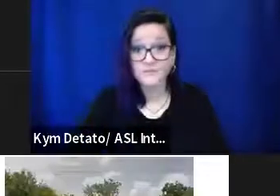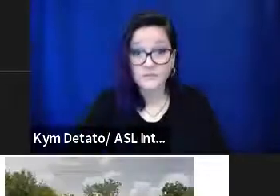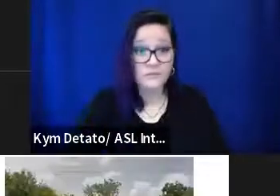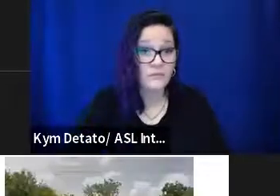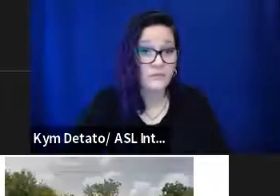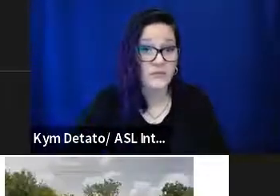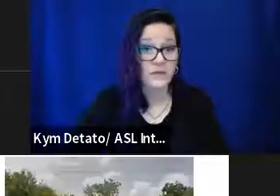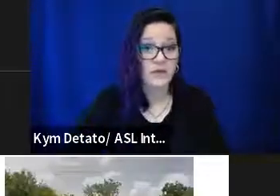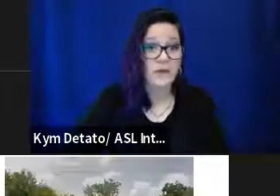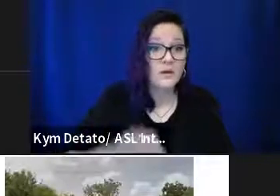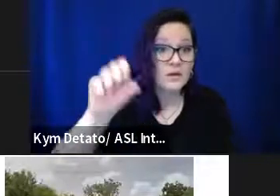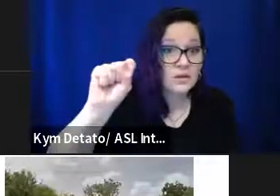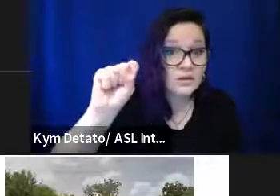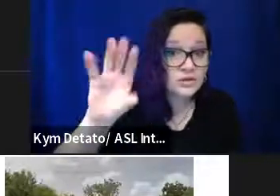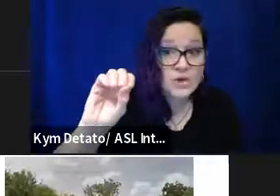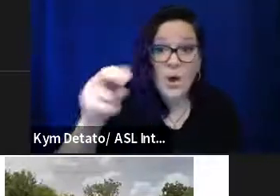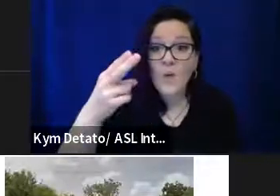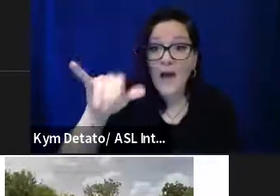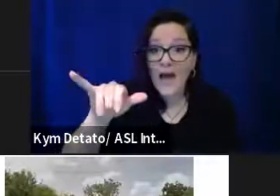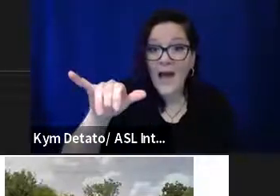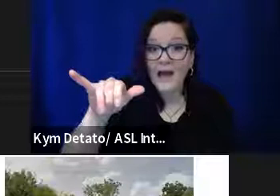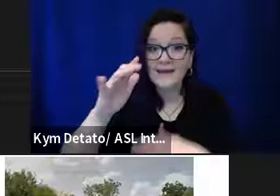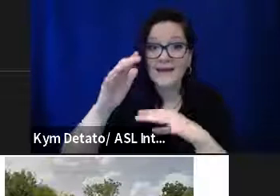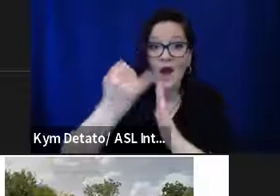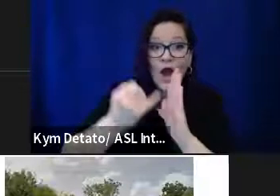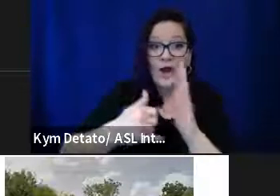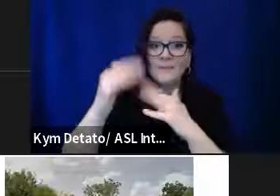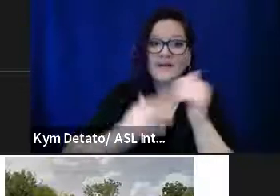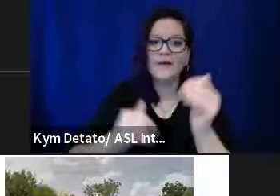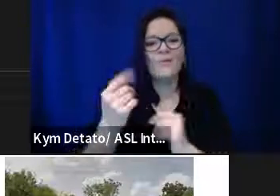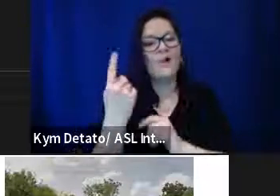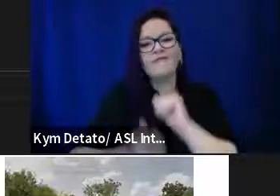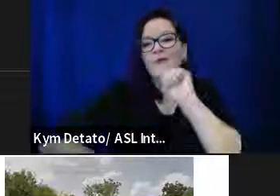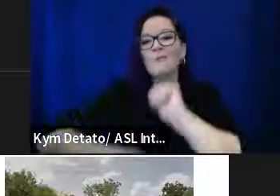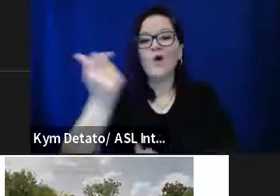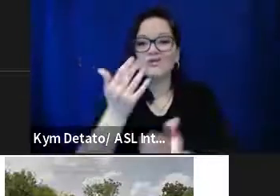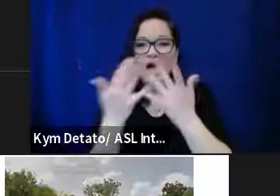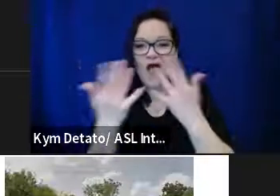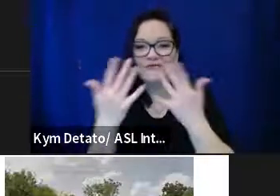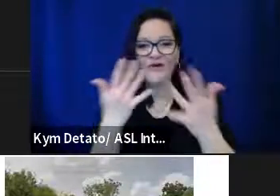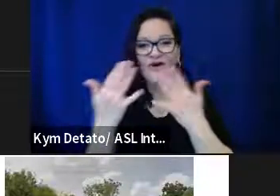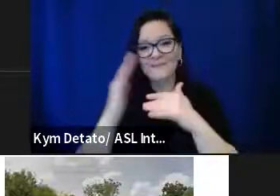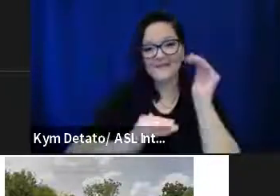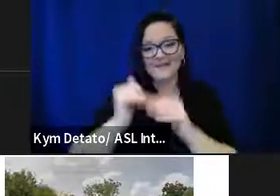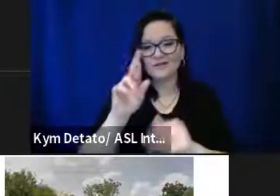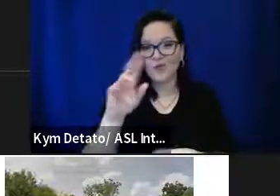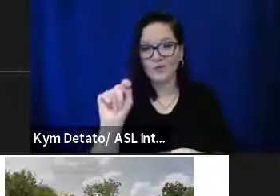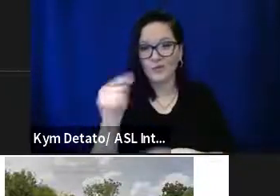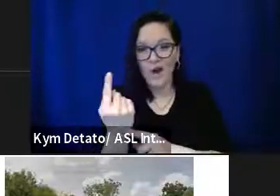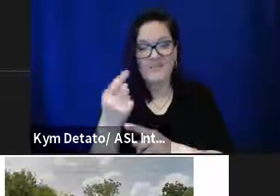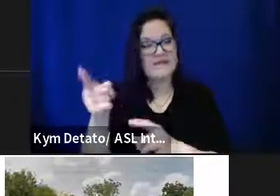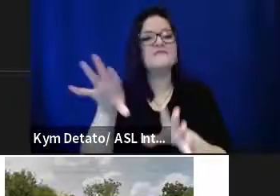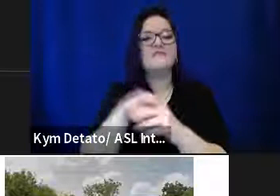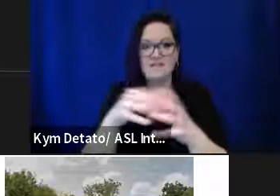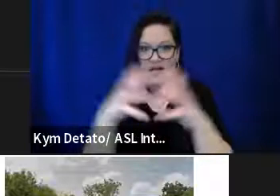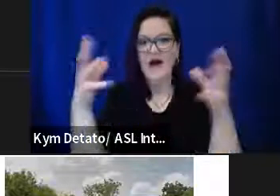The Sohai Arts Building is one of our most colorful examples of commercial facade on Route 1. This involved a lot of exterior treatments